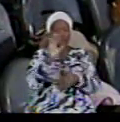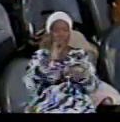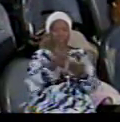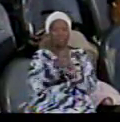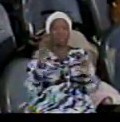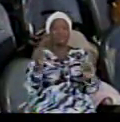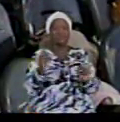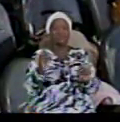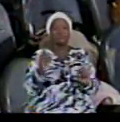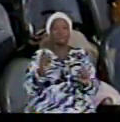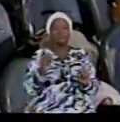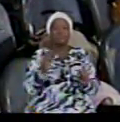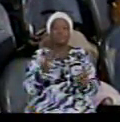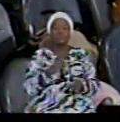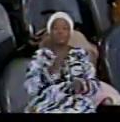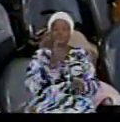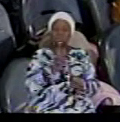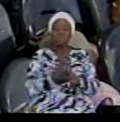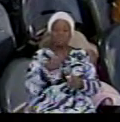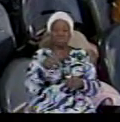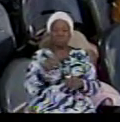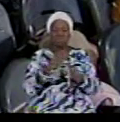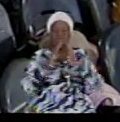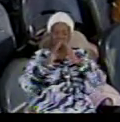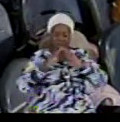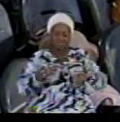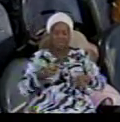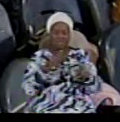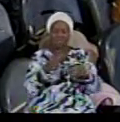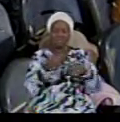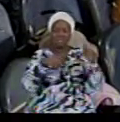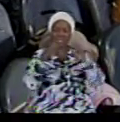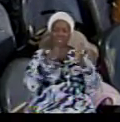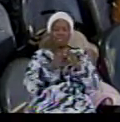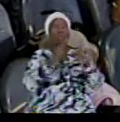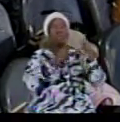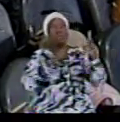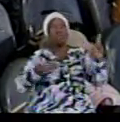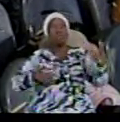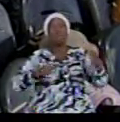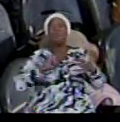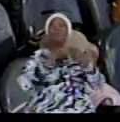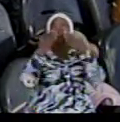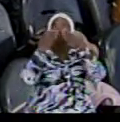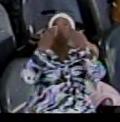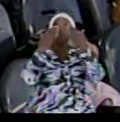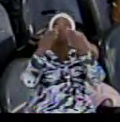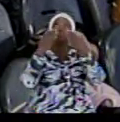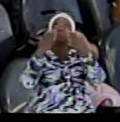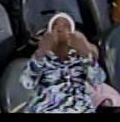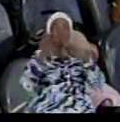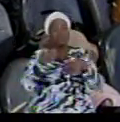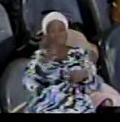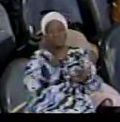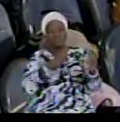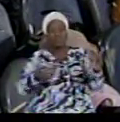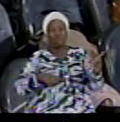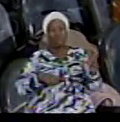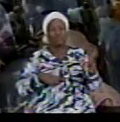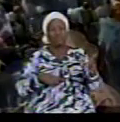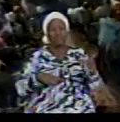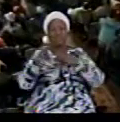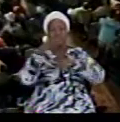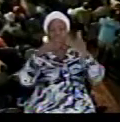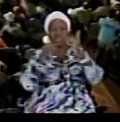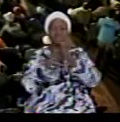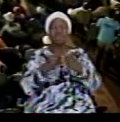salvation. Just say quietly there, Lord, I thank you. Tell the Lord, Lord,